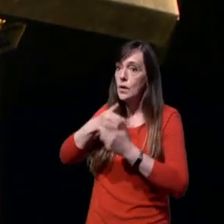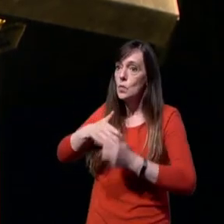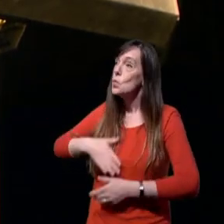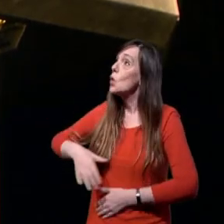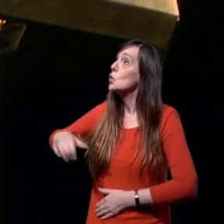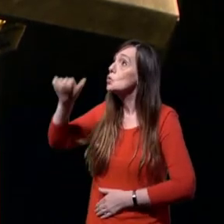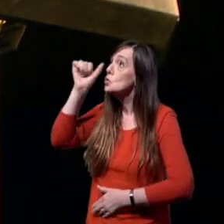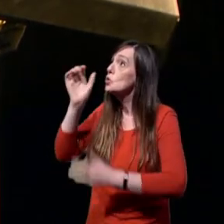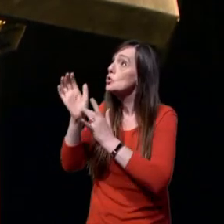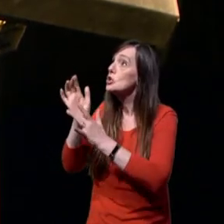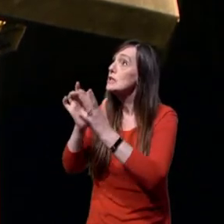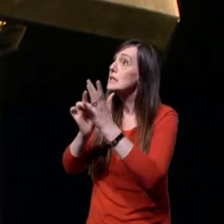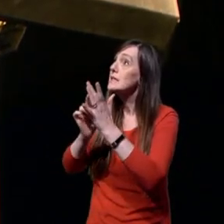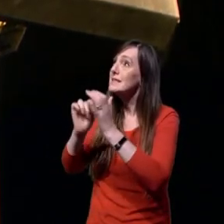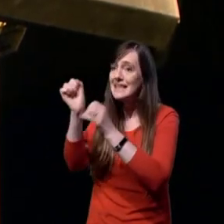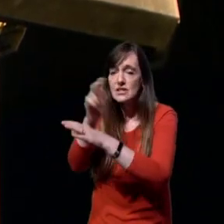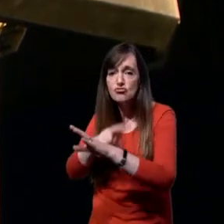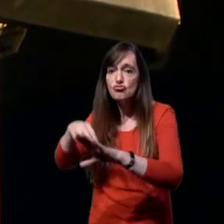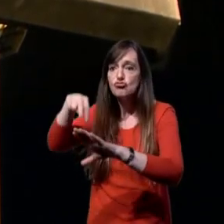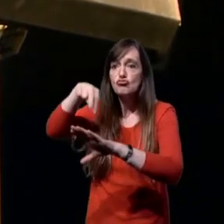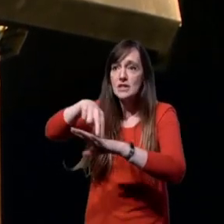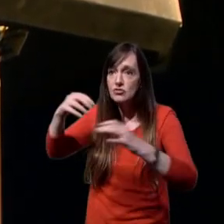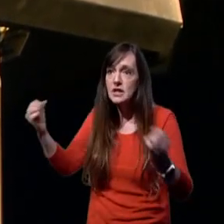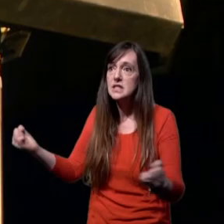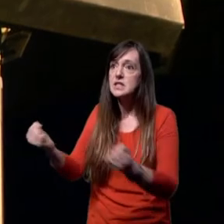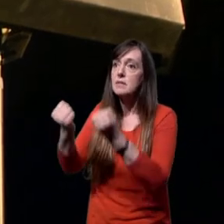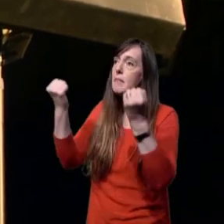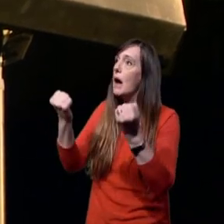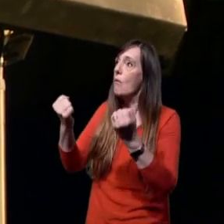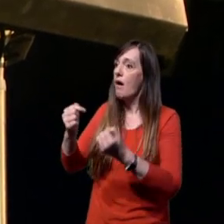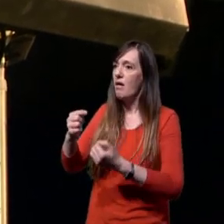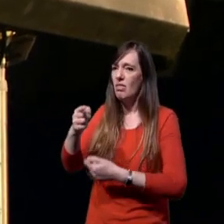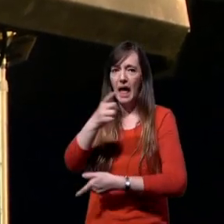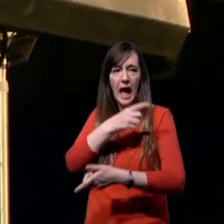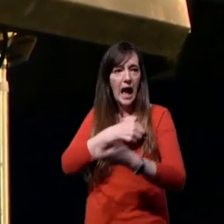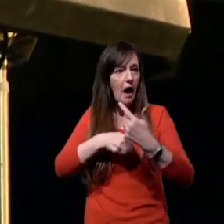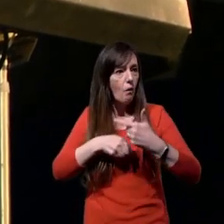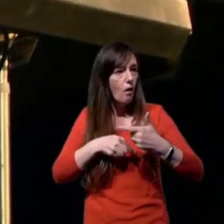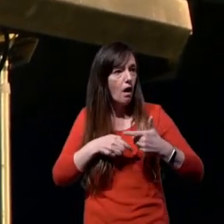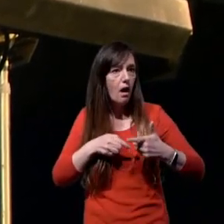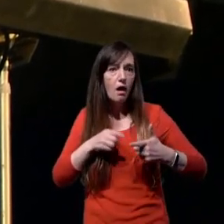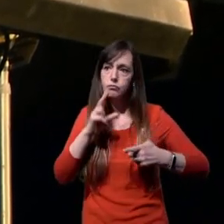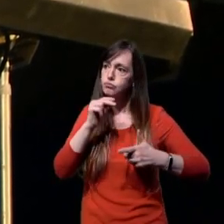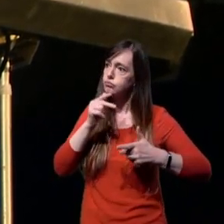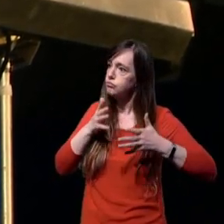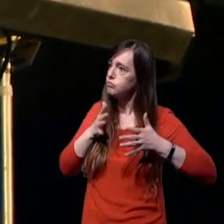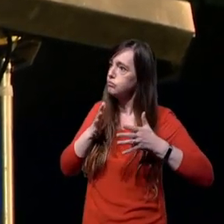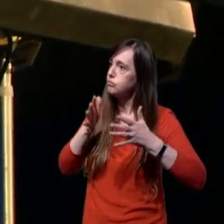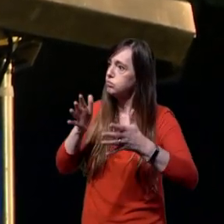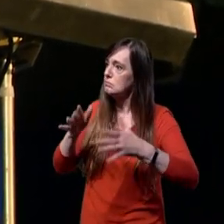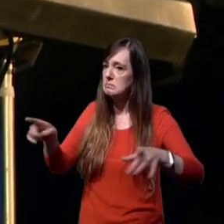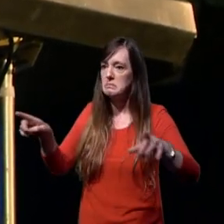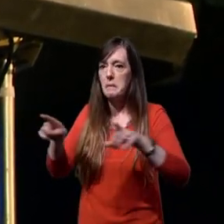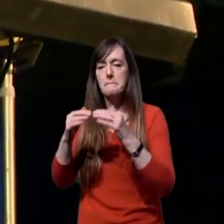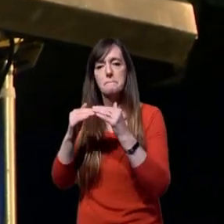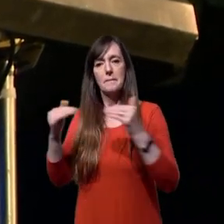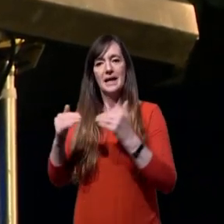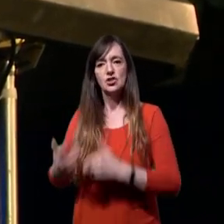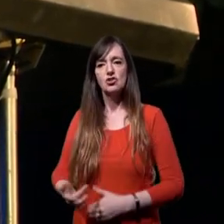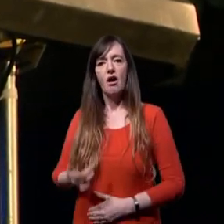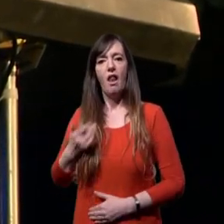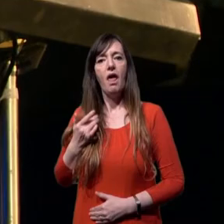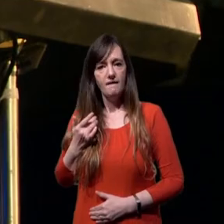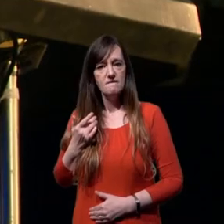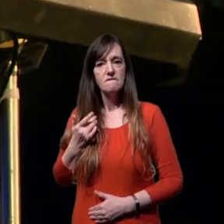his resurrection, so that what we say with our lips, we would do with our lives. That for the